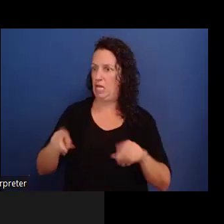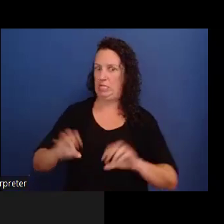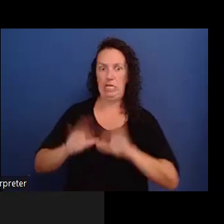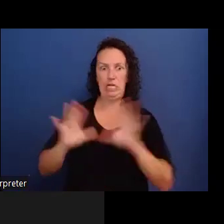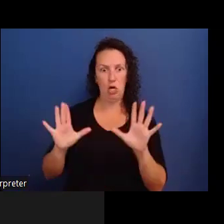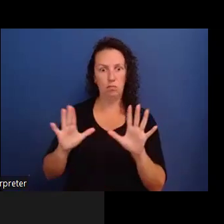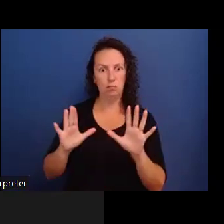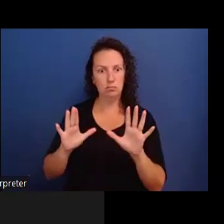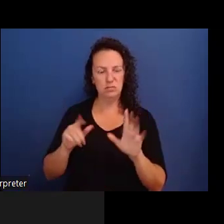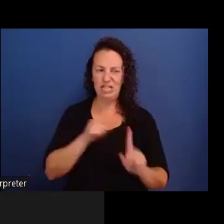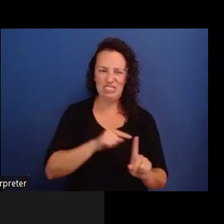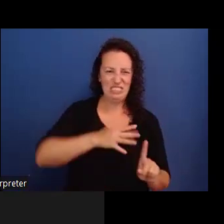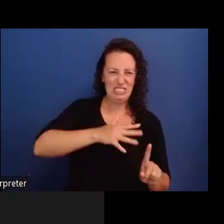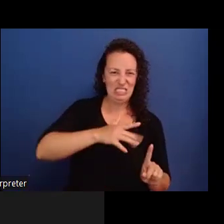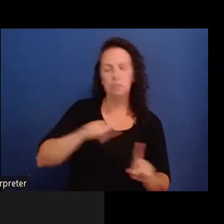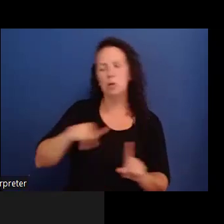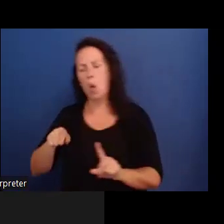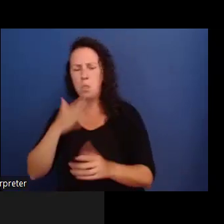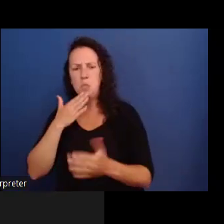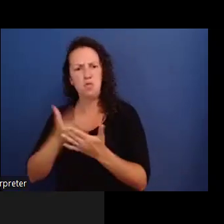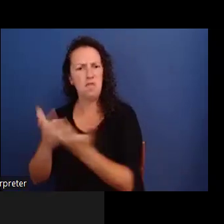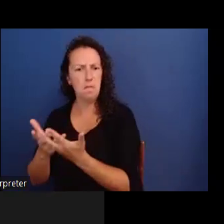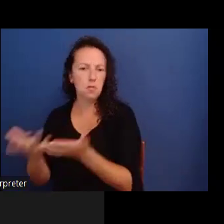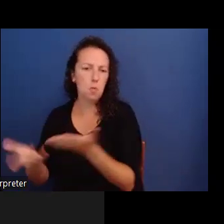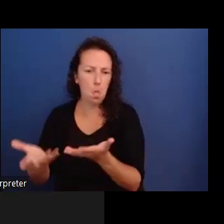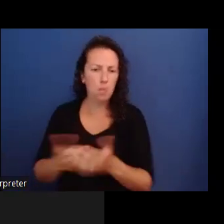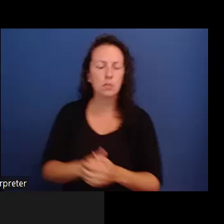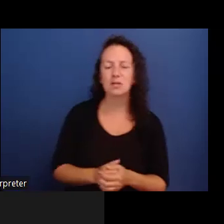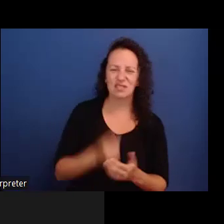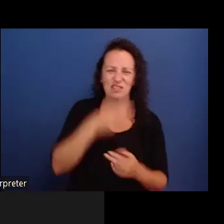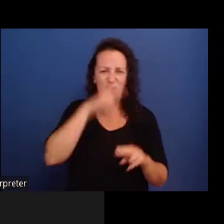that's why I said it's kind of fun to see what it says. Um,